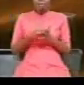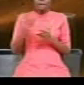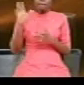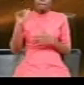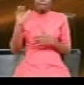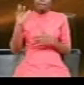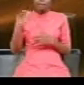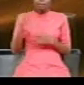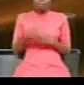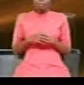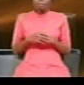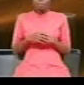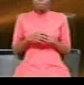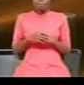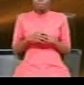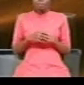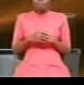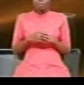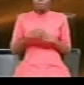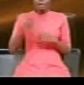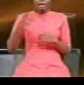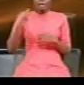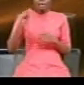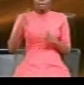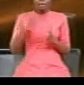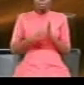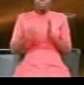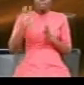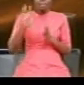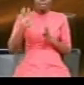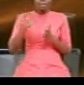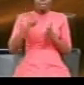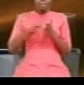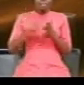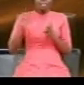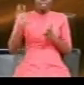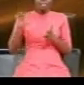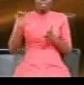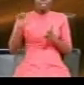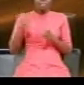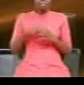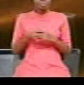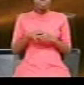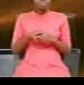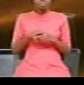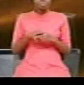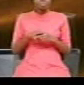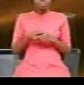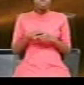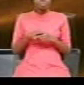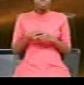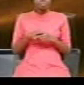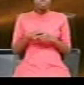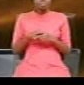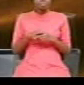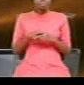15. Galatians chapter 5, verse 15.